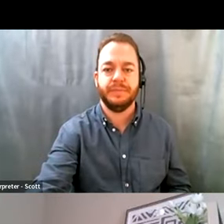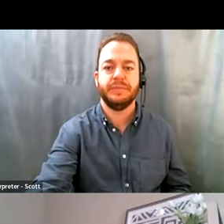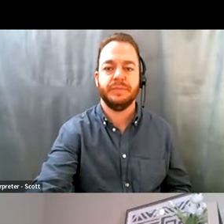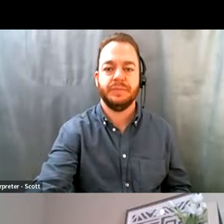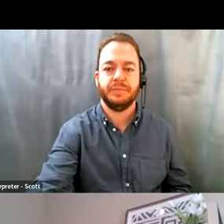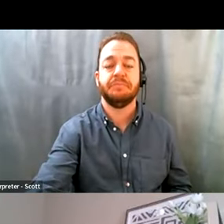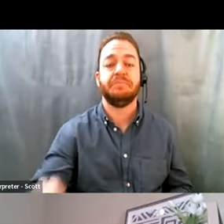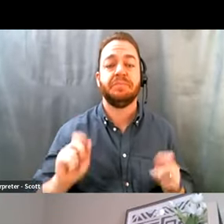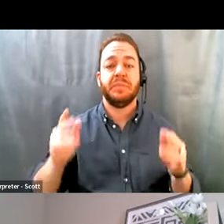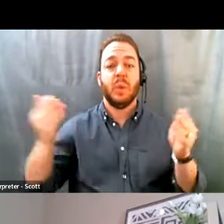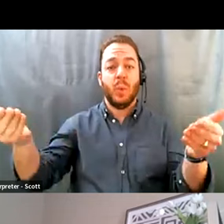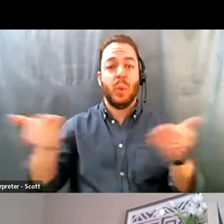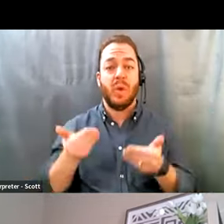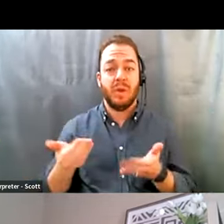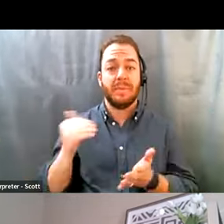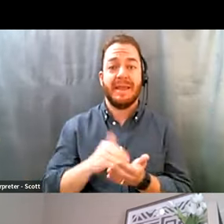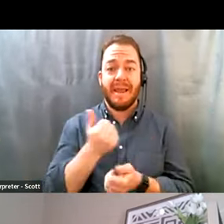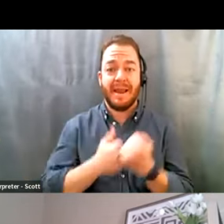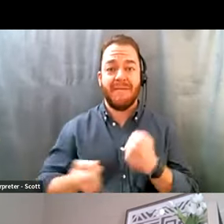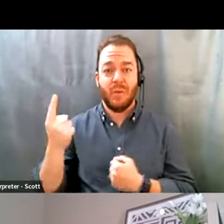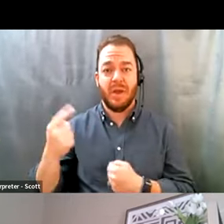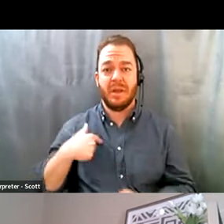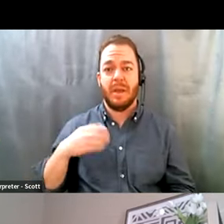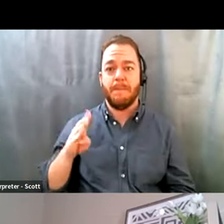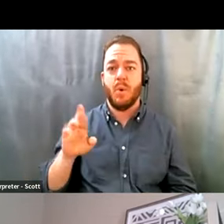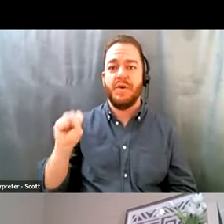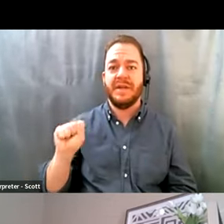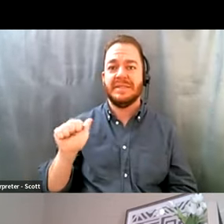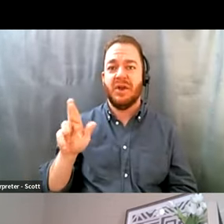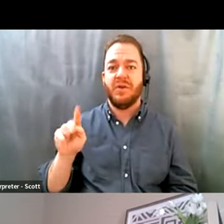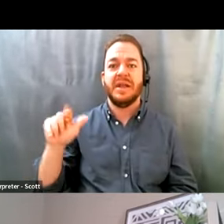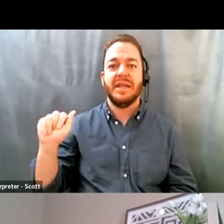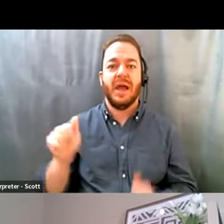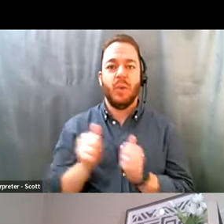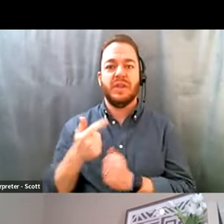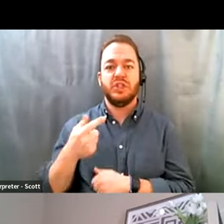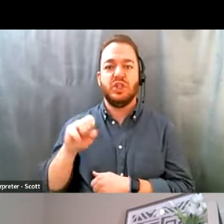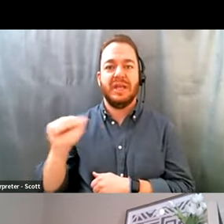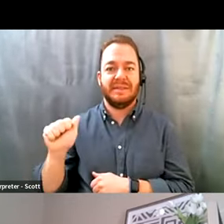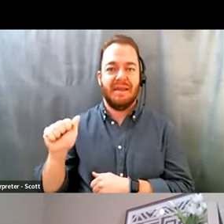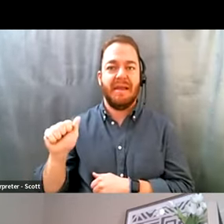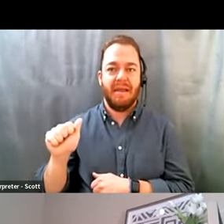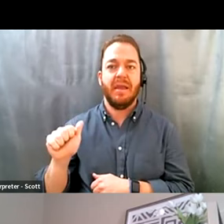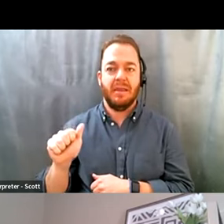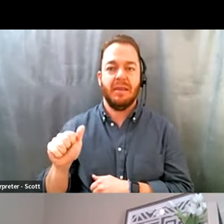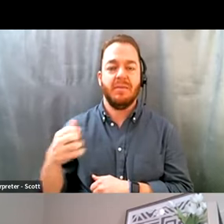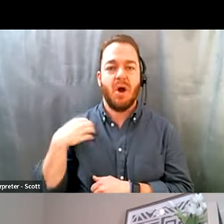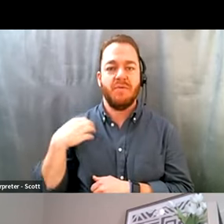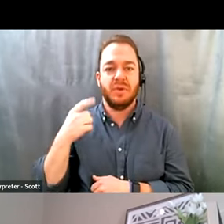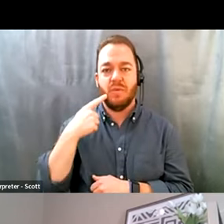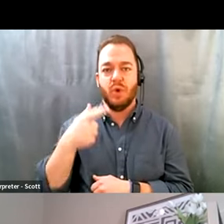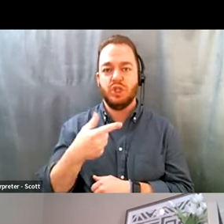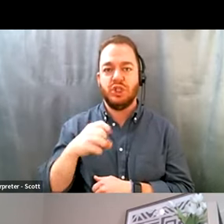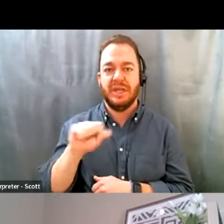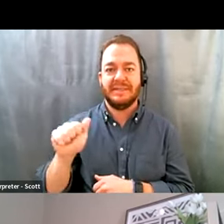All right, so welcome back, everybody. This is Boris Arratia with GSA. I'm the designated federal officer for the GSA